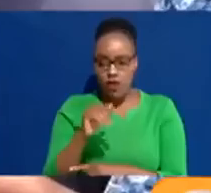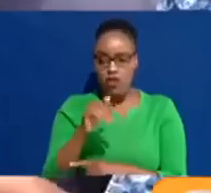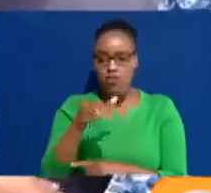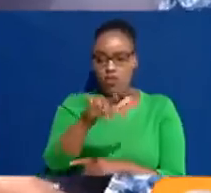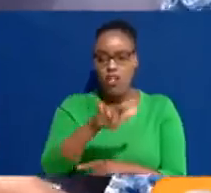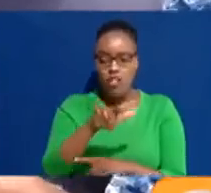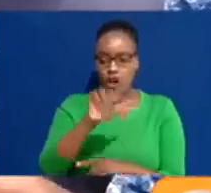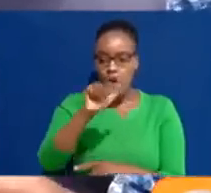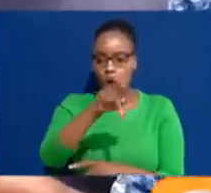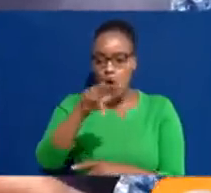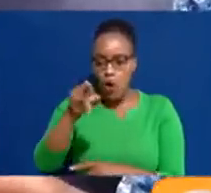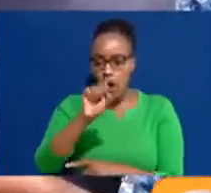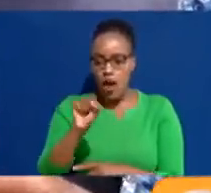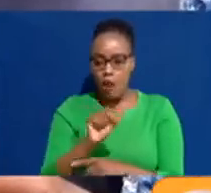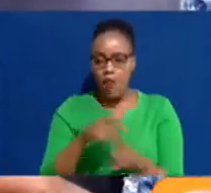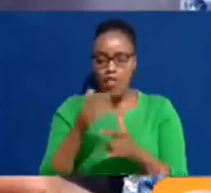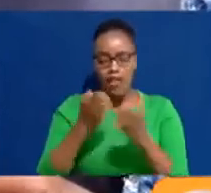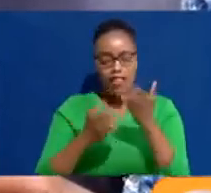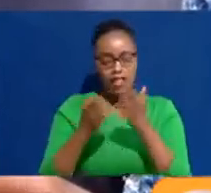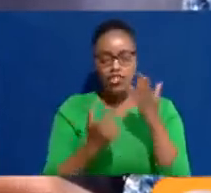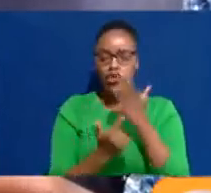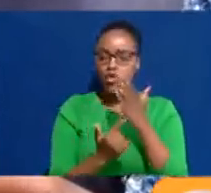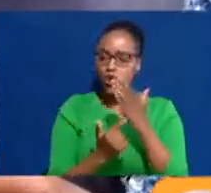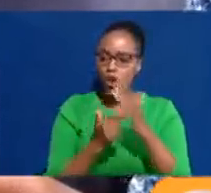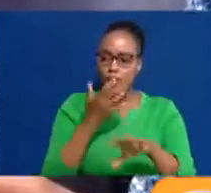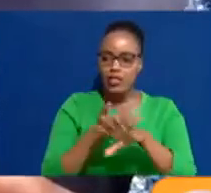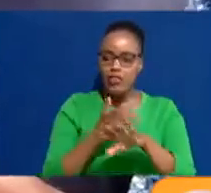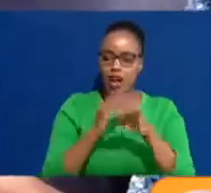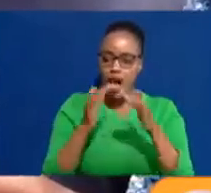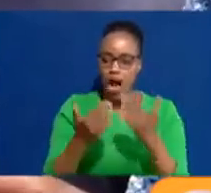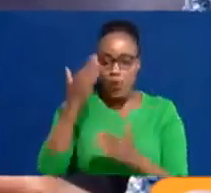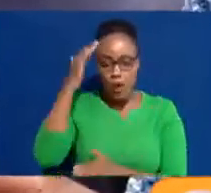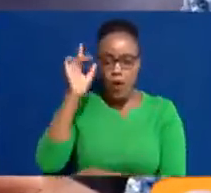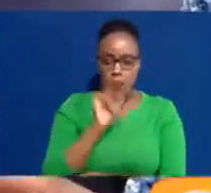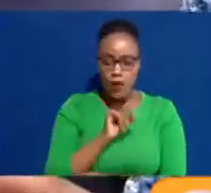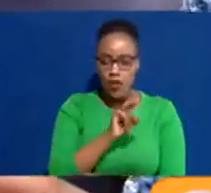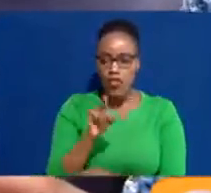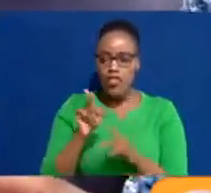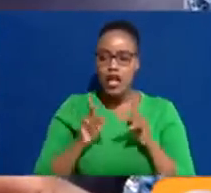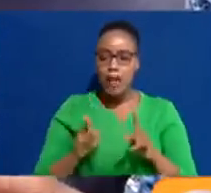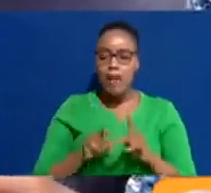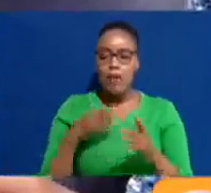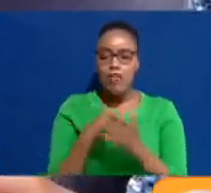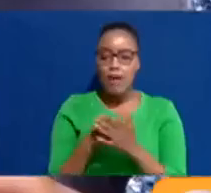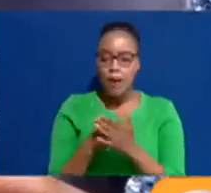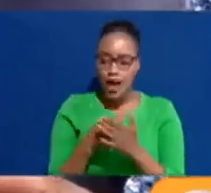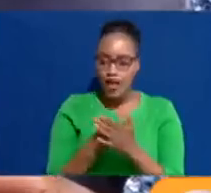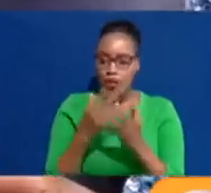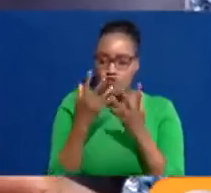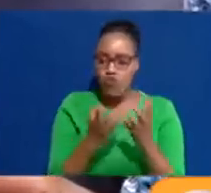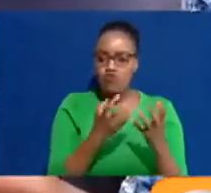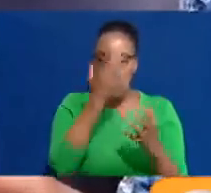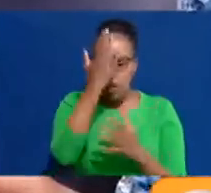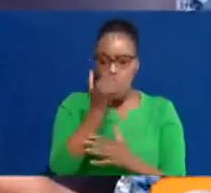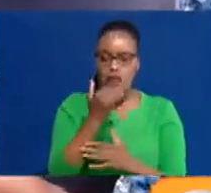local applications, kuna kitu inaitwa economies of scale. Kama vile tunajua hao watu hawatumii pesa ya hapa, that is why they are